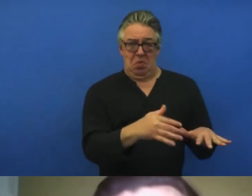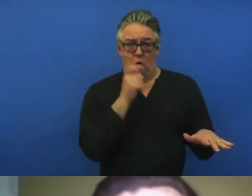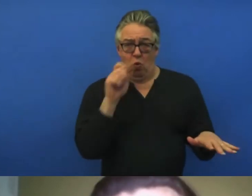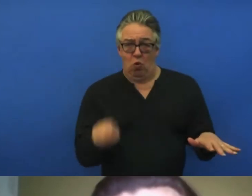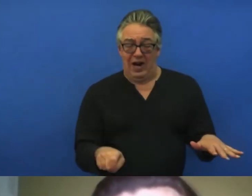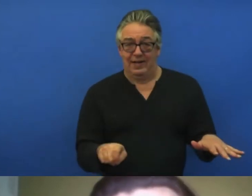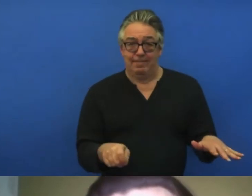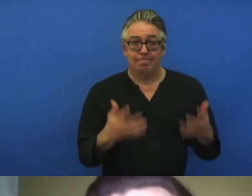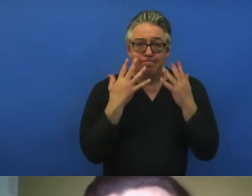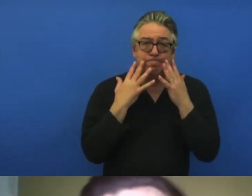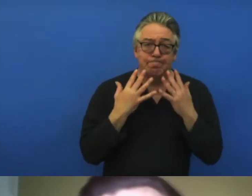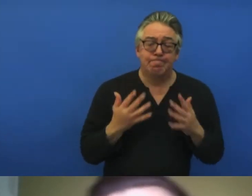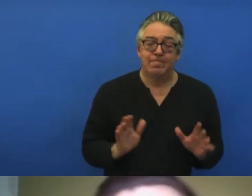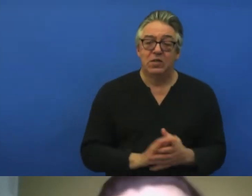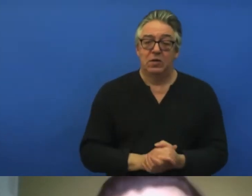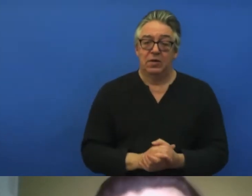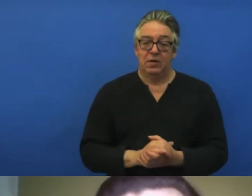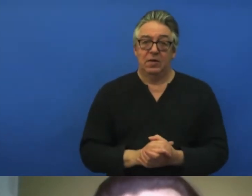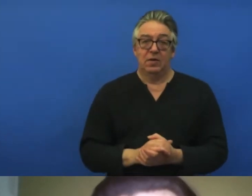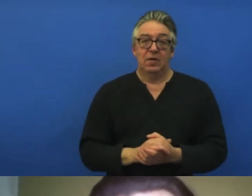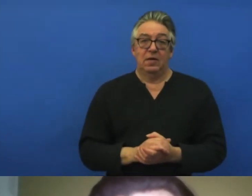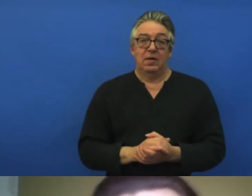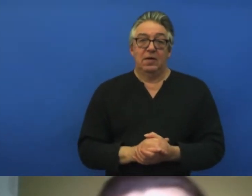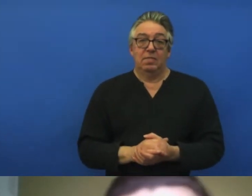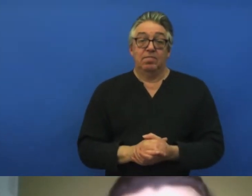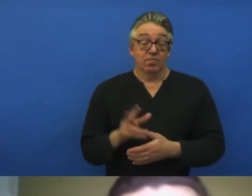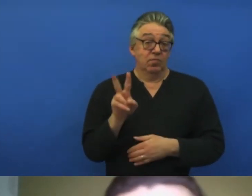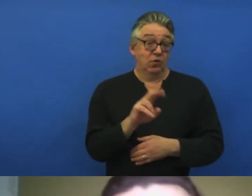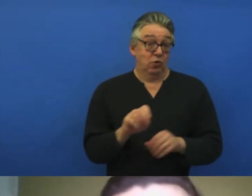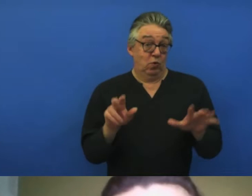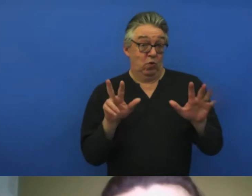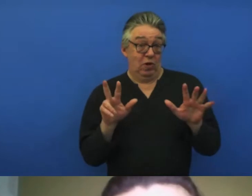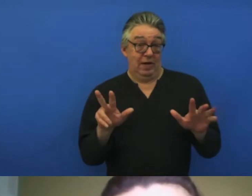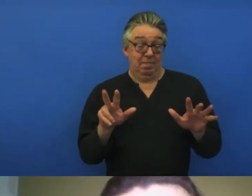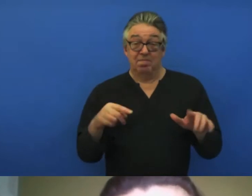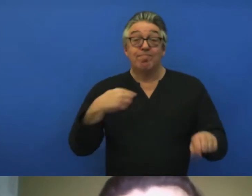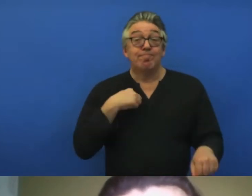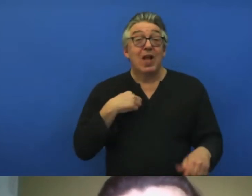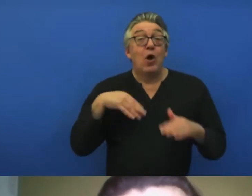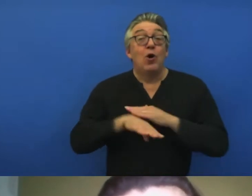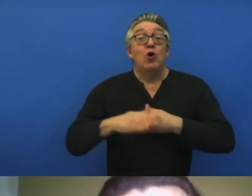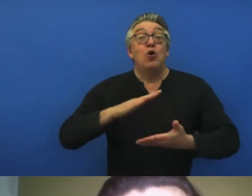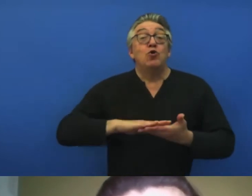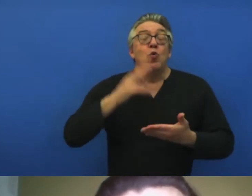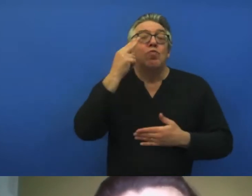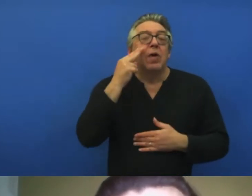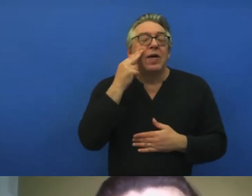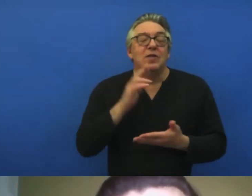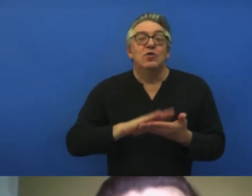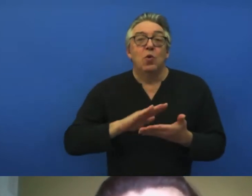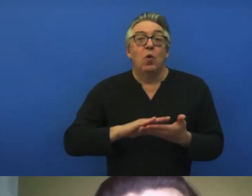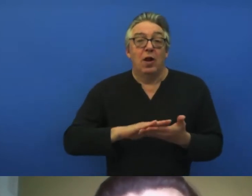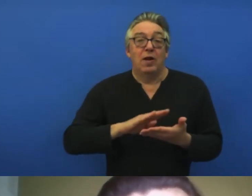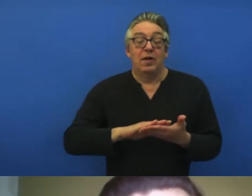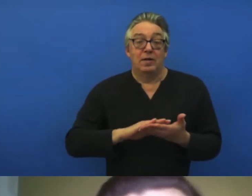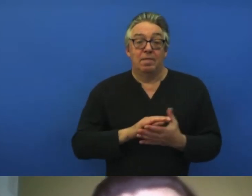That year, we almost, my school, specialized school for the blind, almost actually got into academic